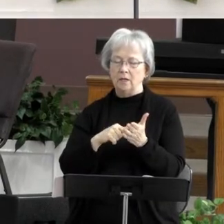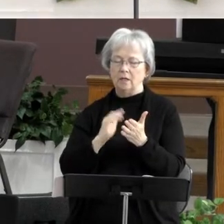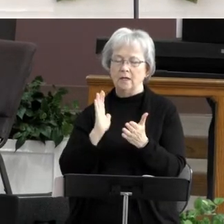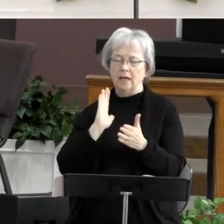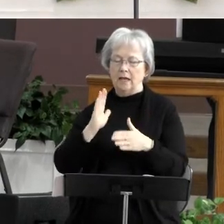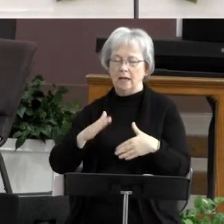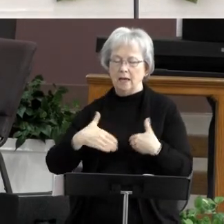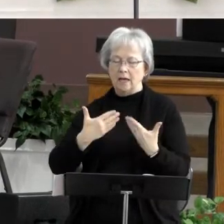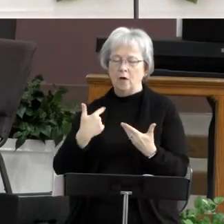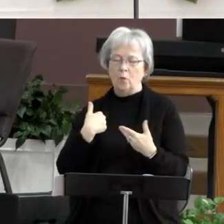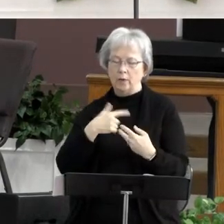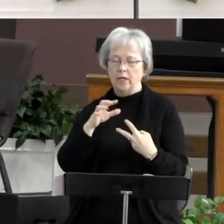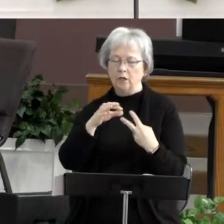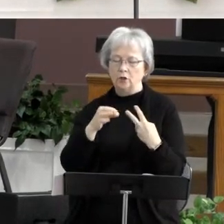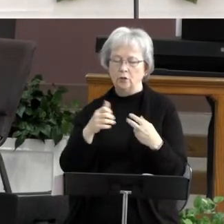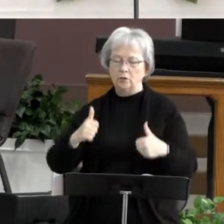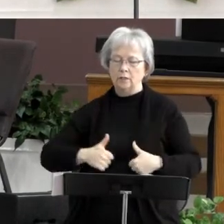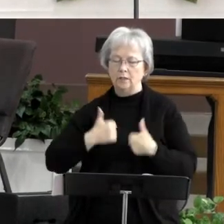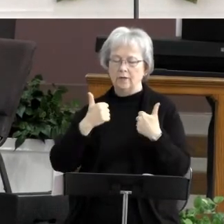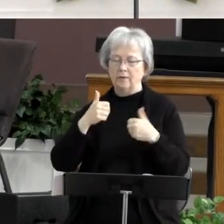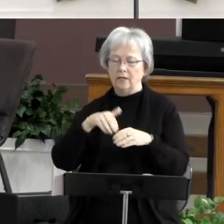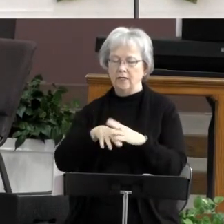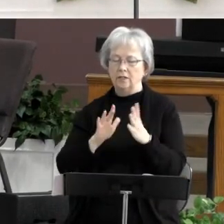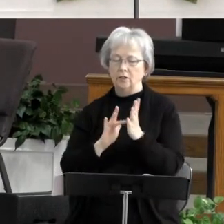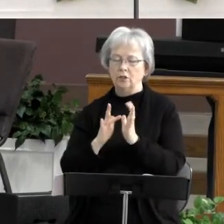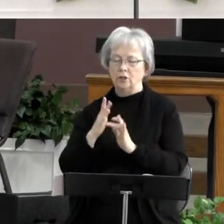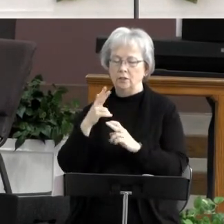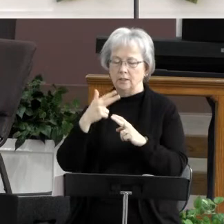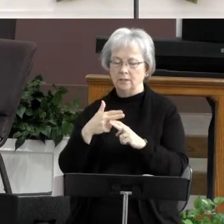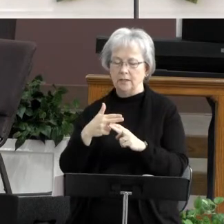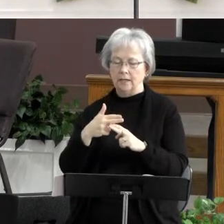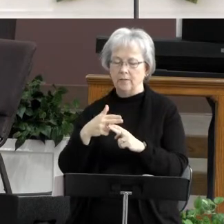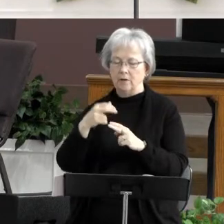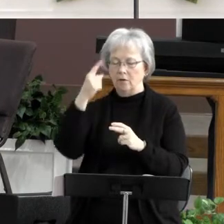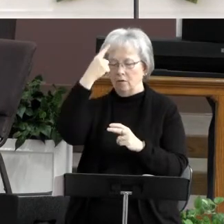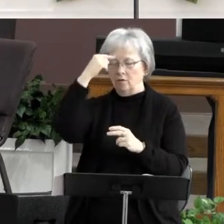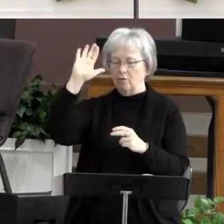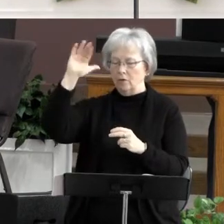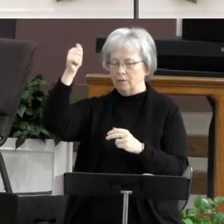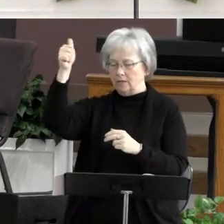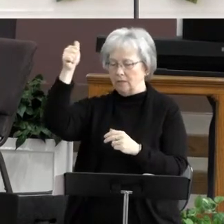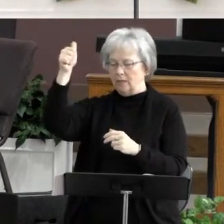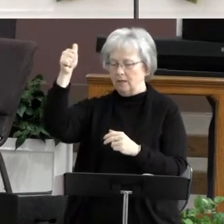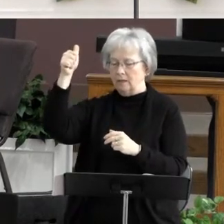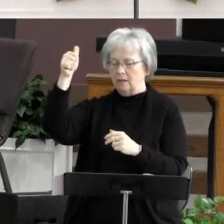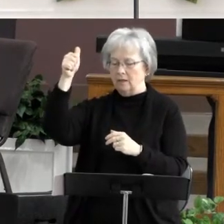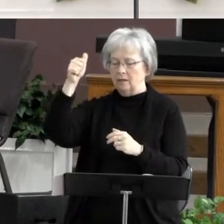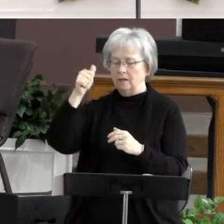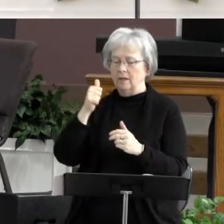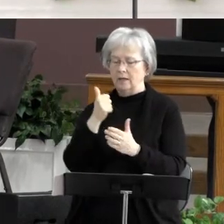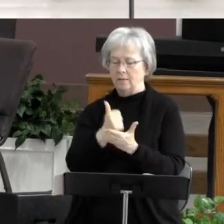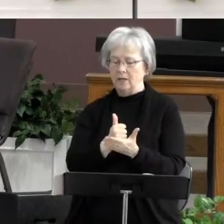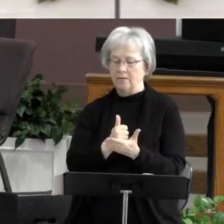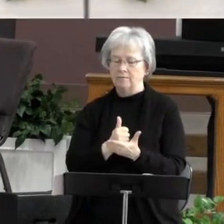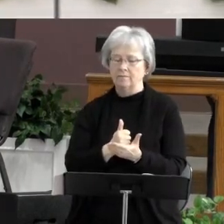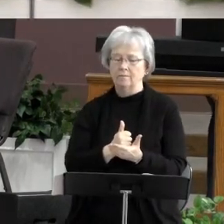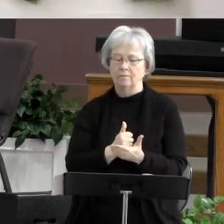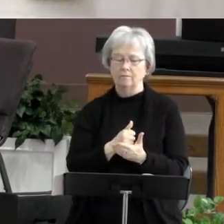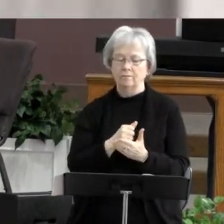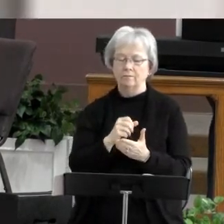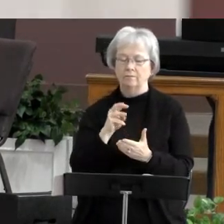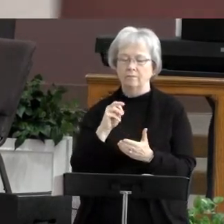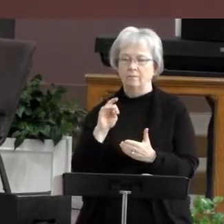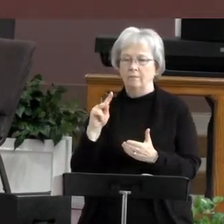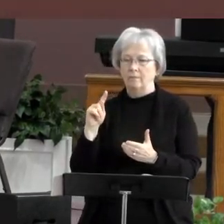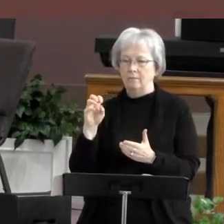in Jesus' name and for His sake. Amen. Mike's going to sing with us one more time